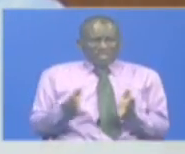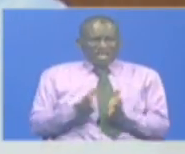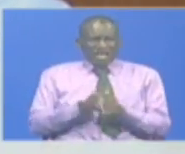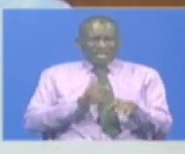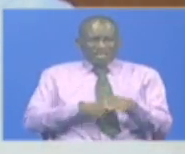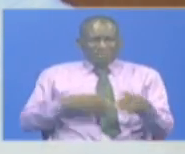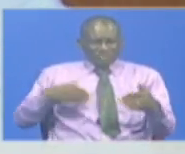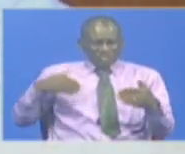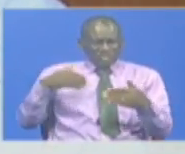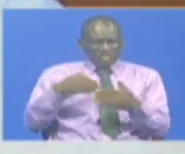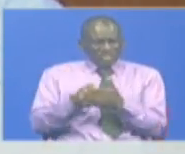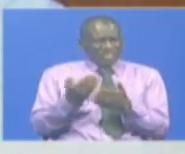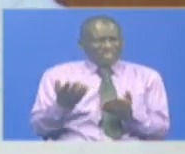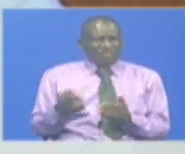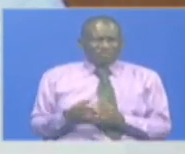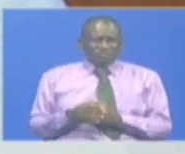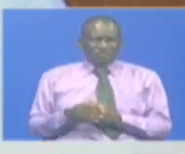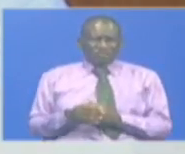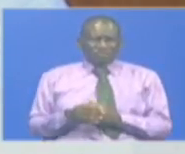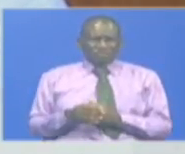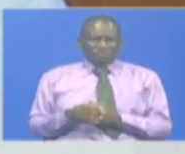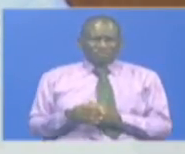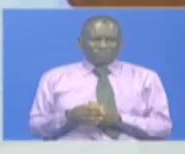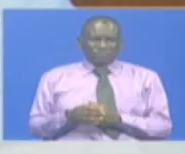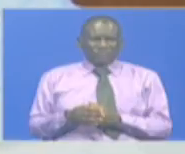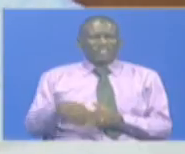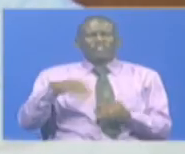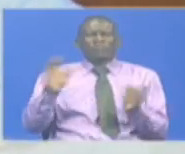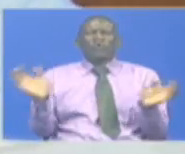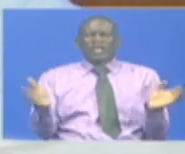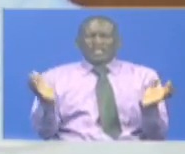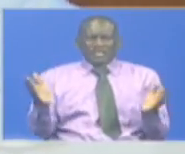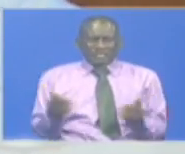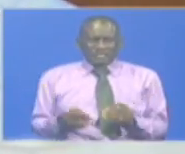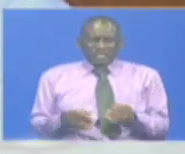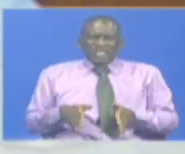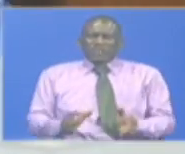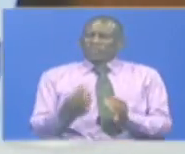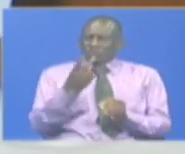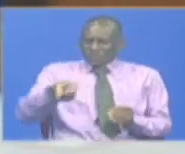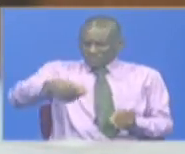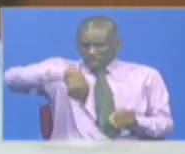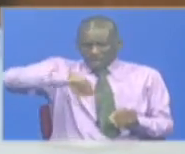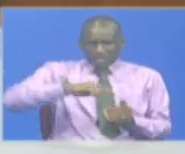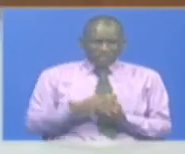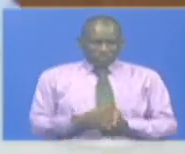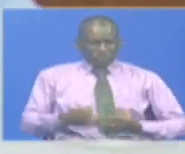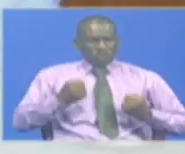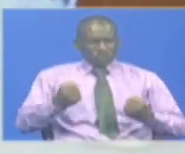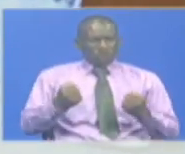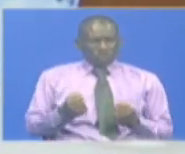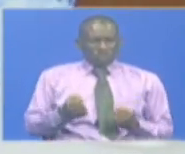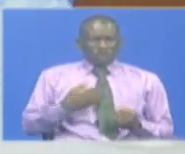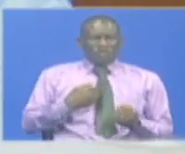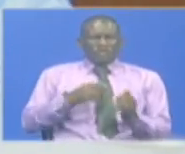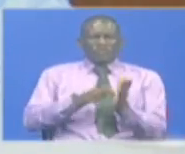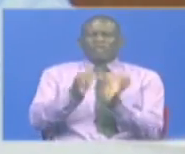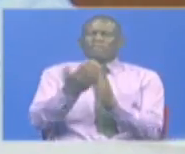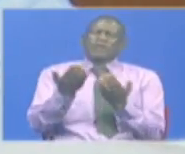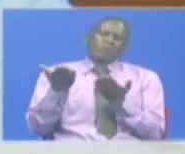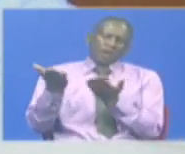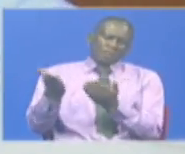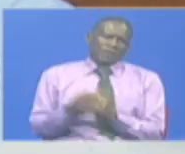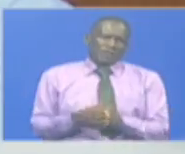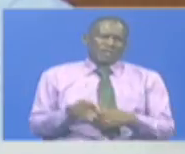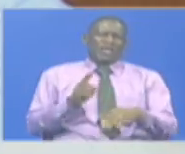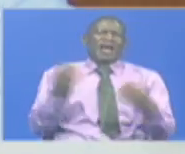hapo it's more encouraging. Bila unaona sisi bado tuna nguvu, and we have our Bible here. Ukifika